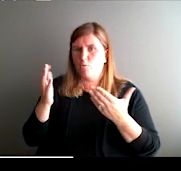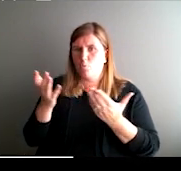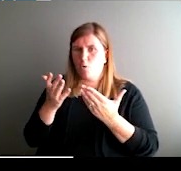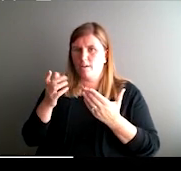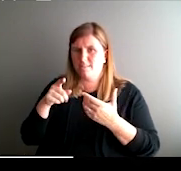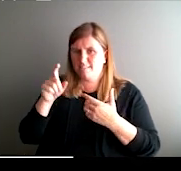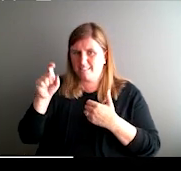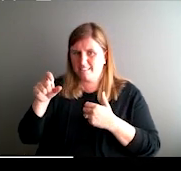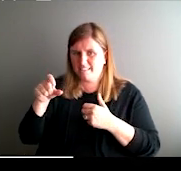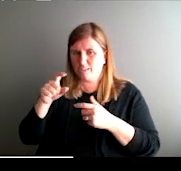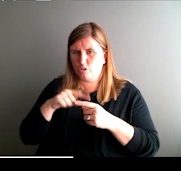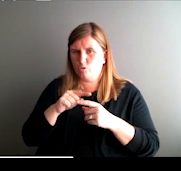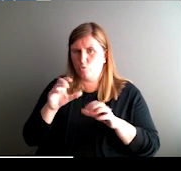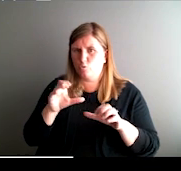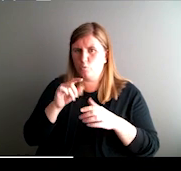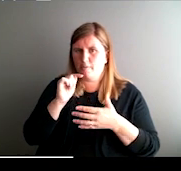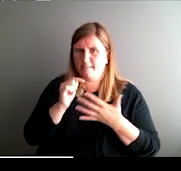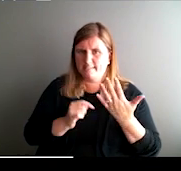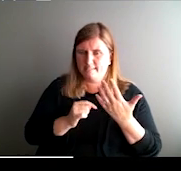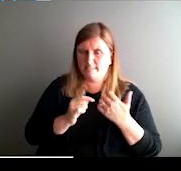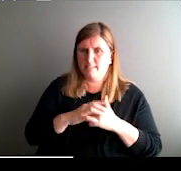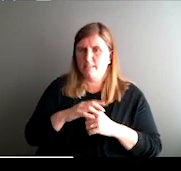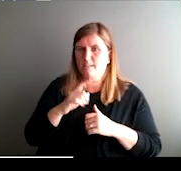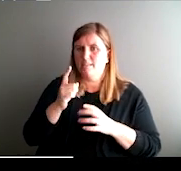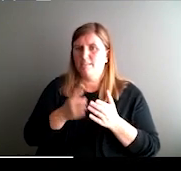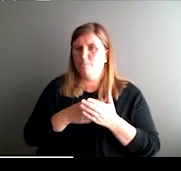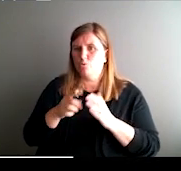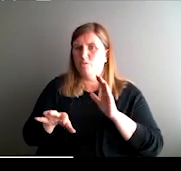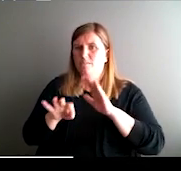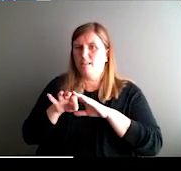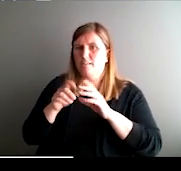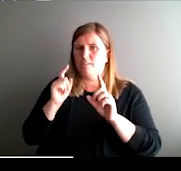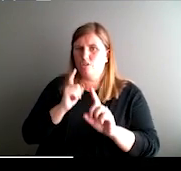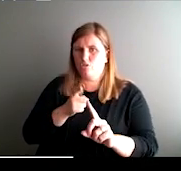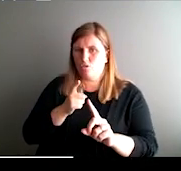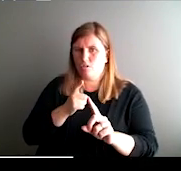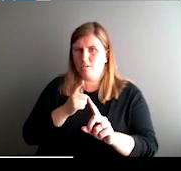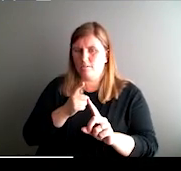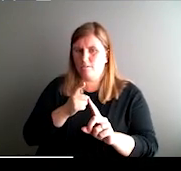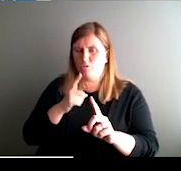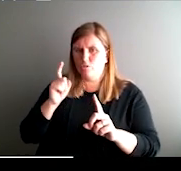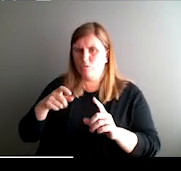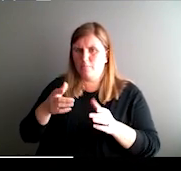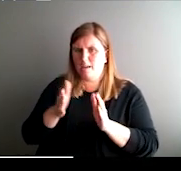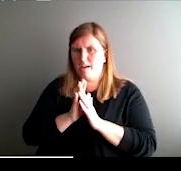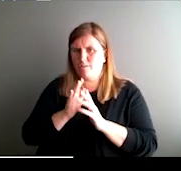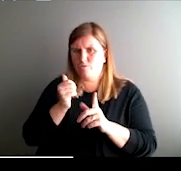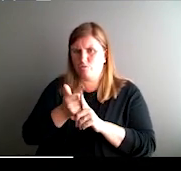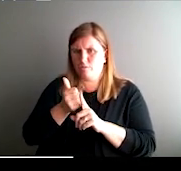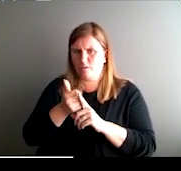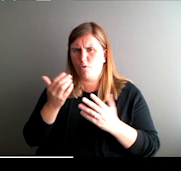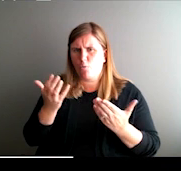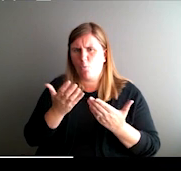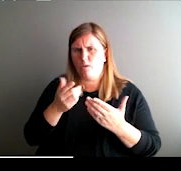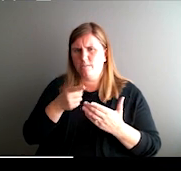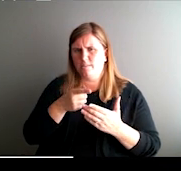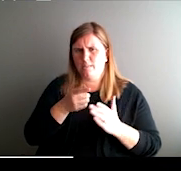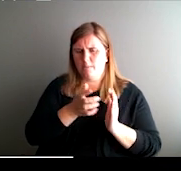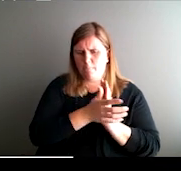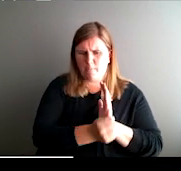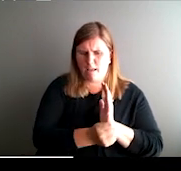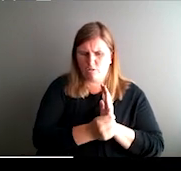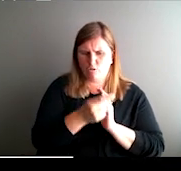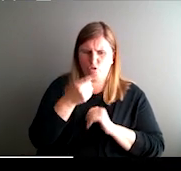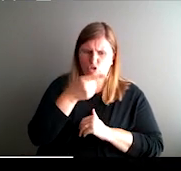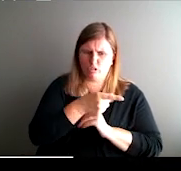does he need in order to do this? Anytime you're selecting a target, you should be asking yourself, once he masters this, or once